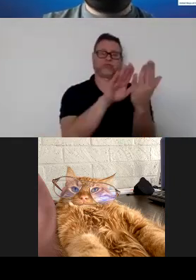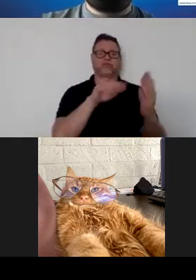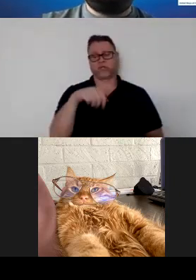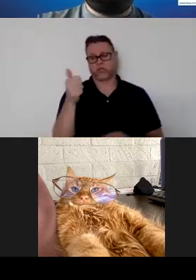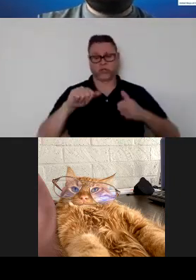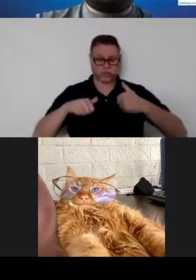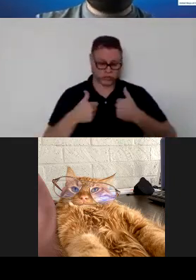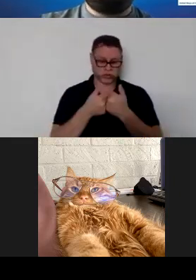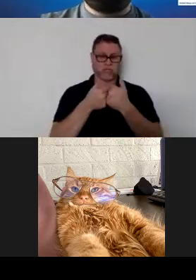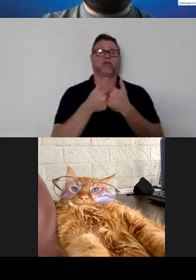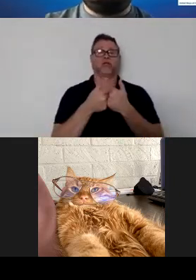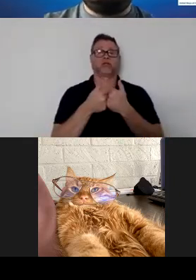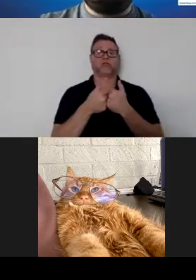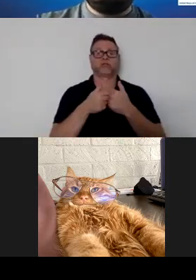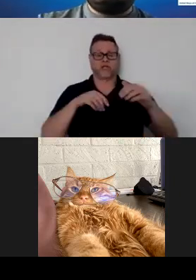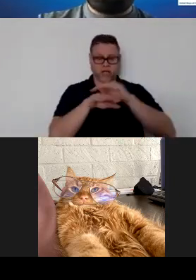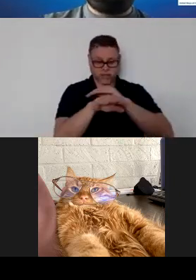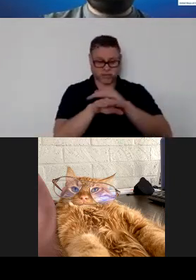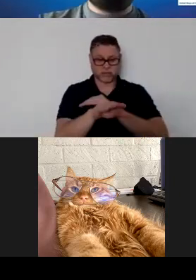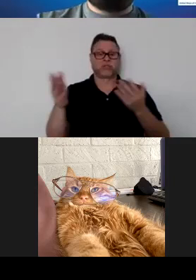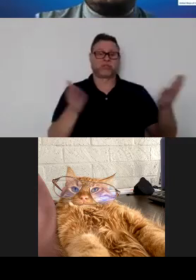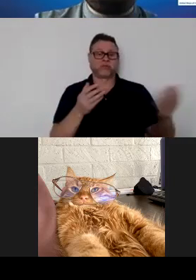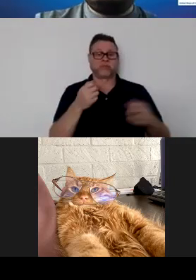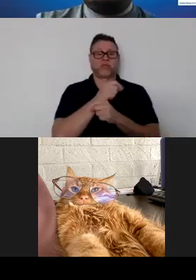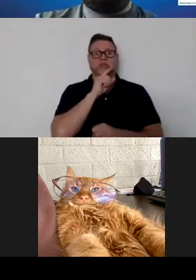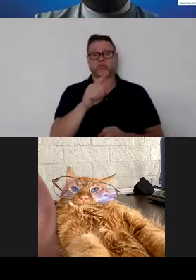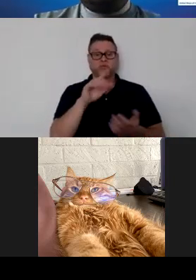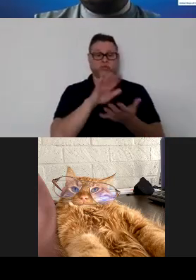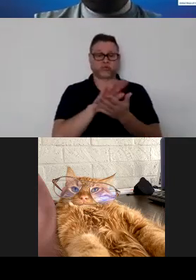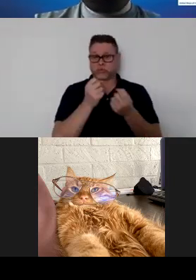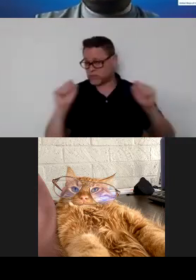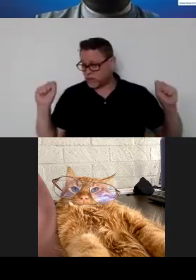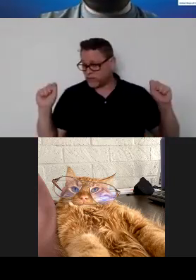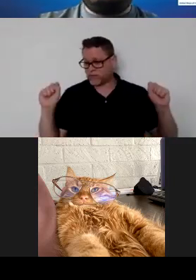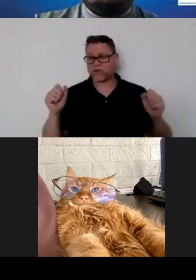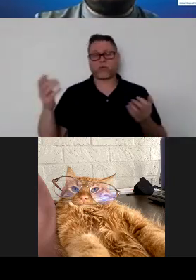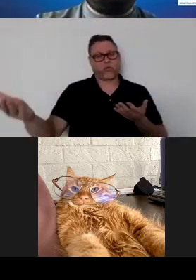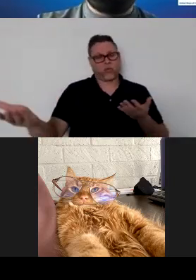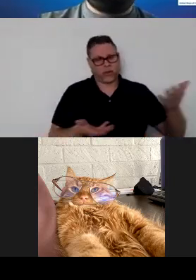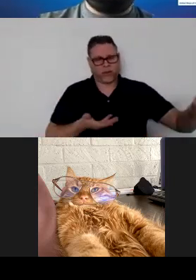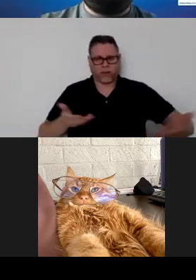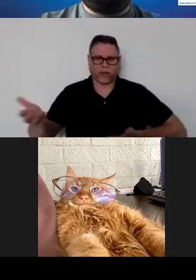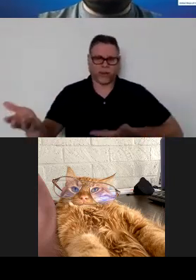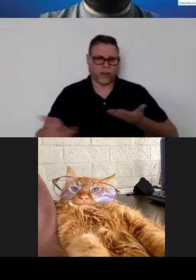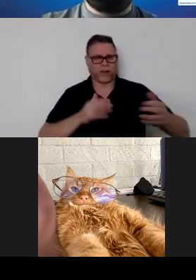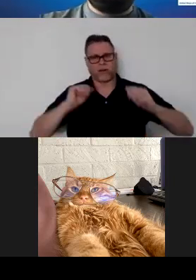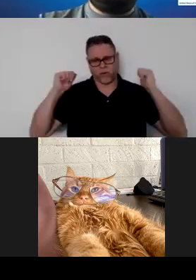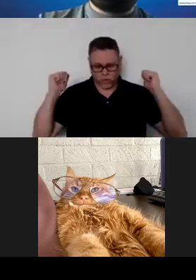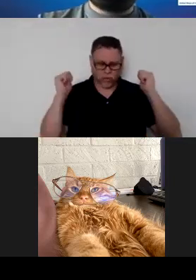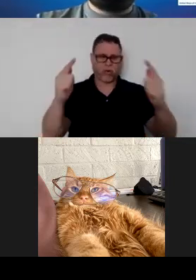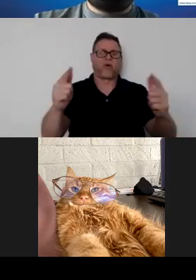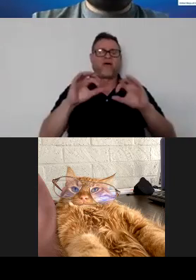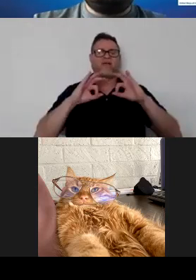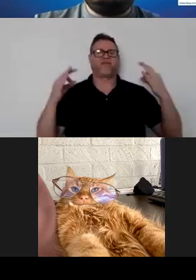by streamlining the access to services, making schools safe and a welcoming space for all families and community members,